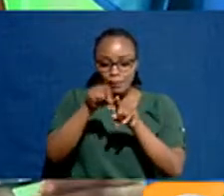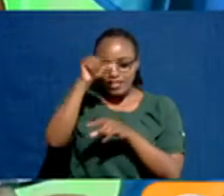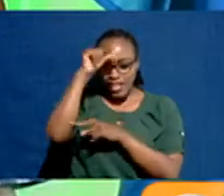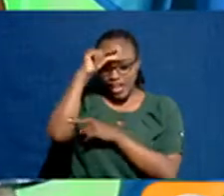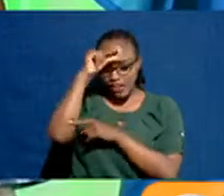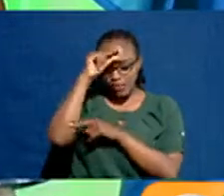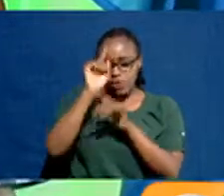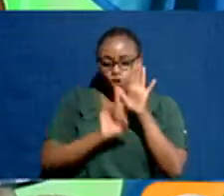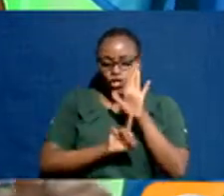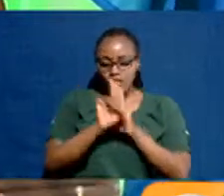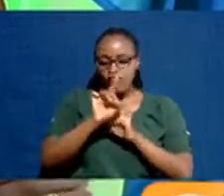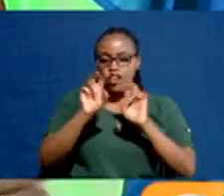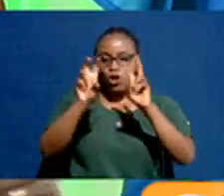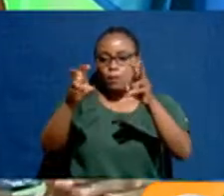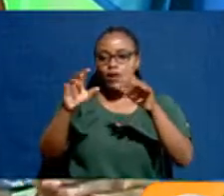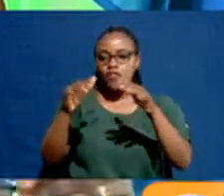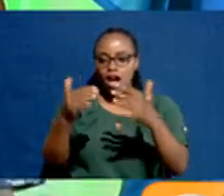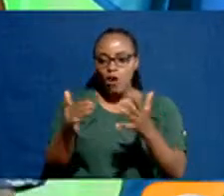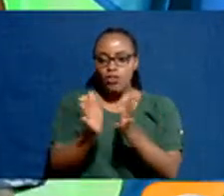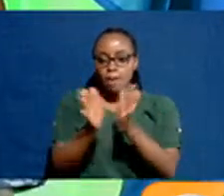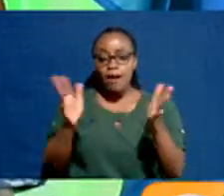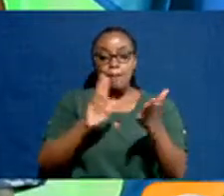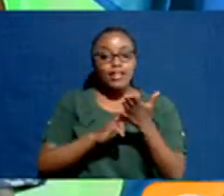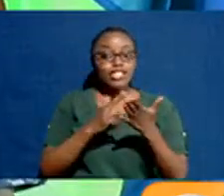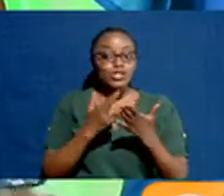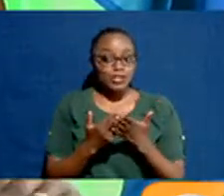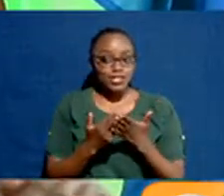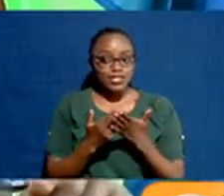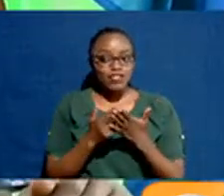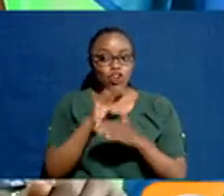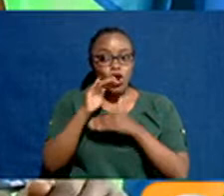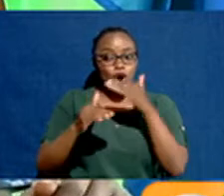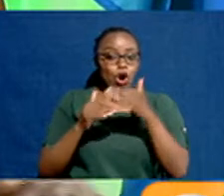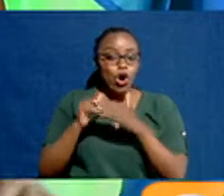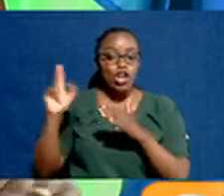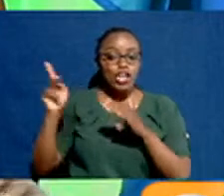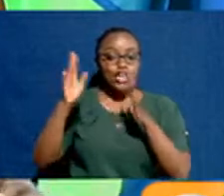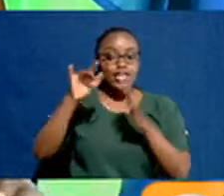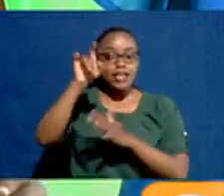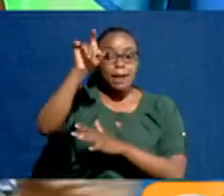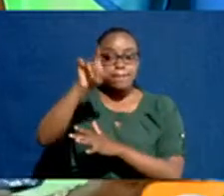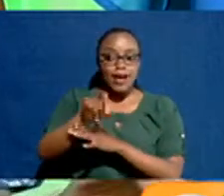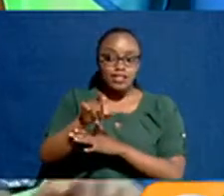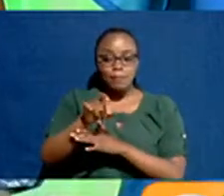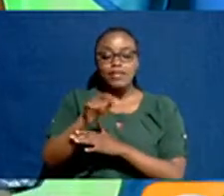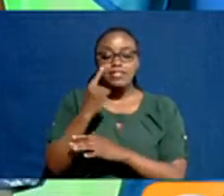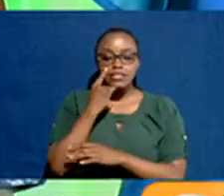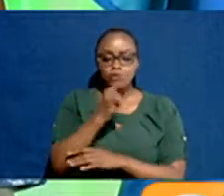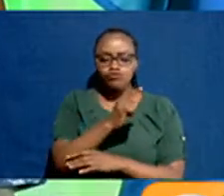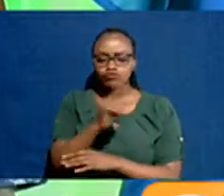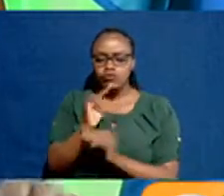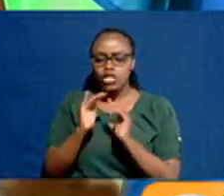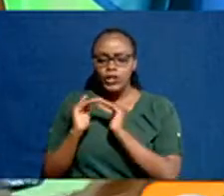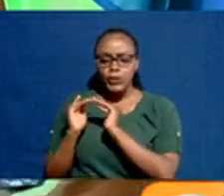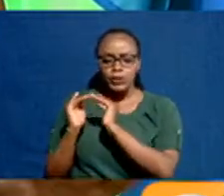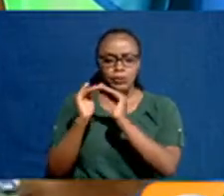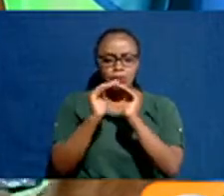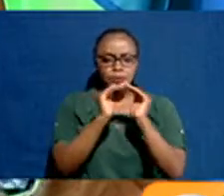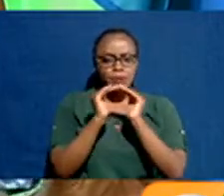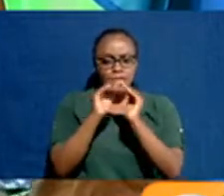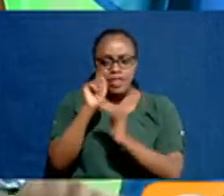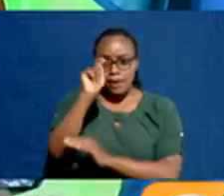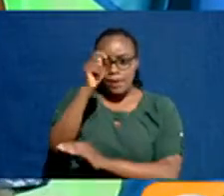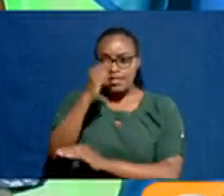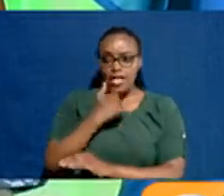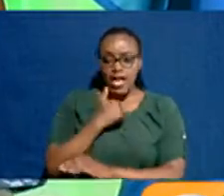of development, in terms of public resources, all Kenyans must be treated equally. And the president does